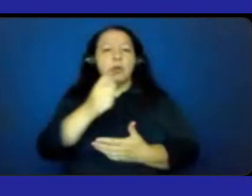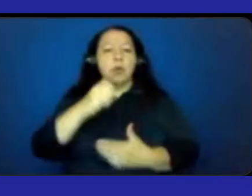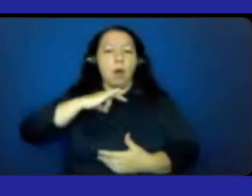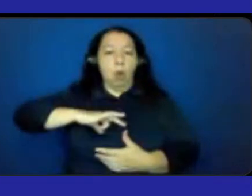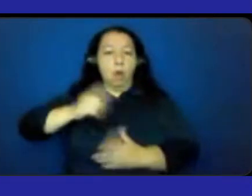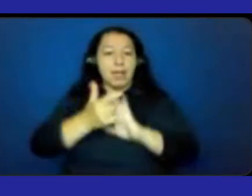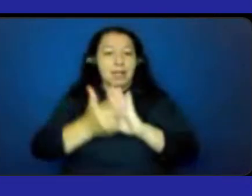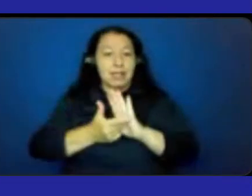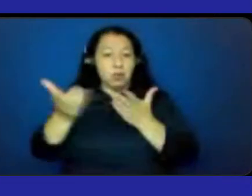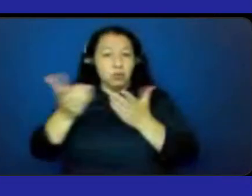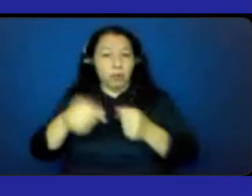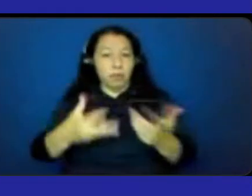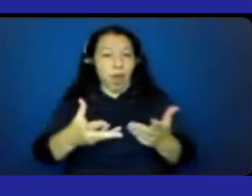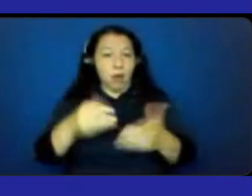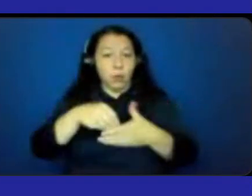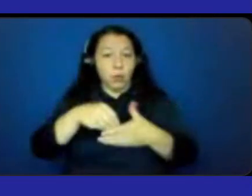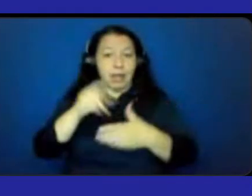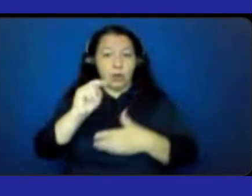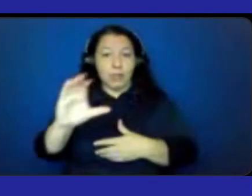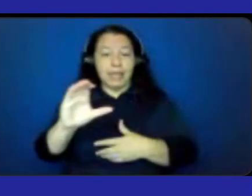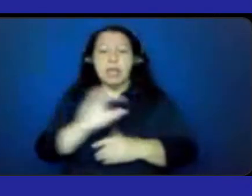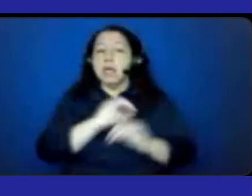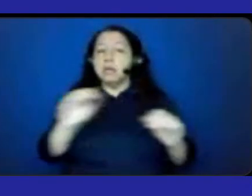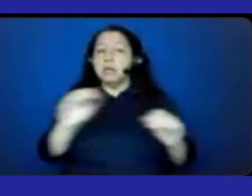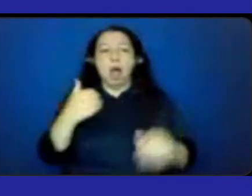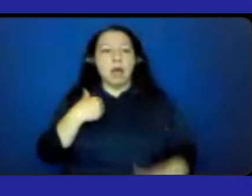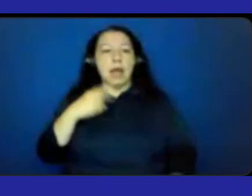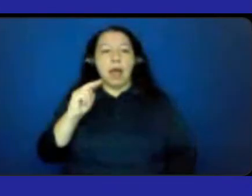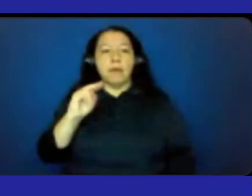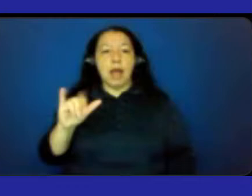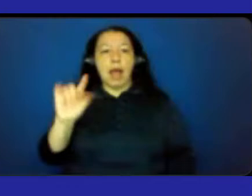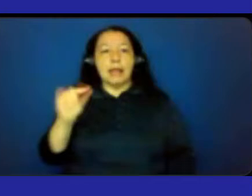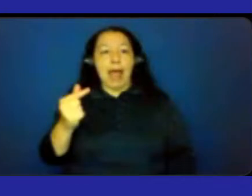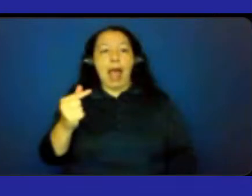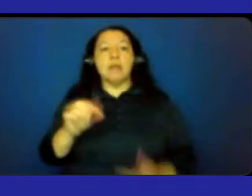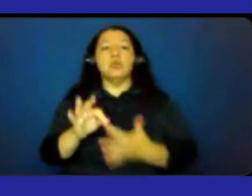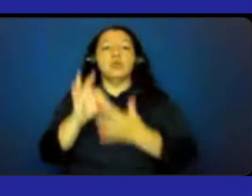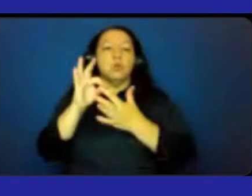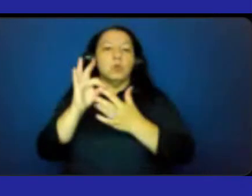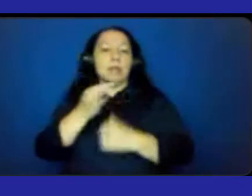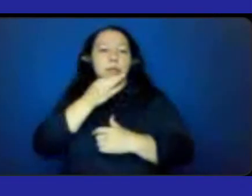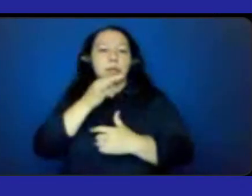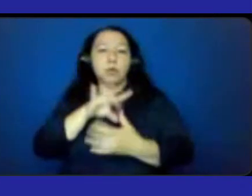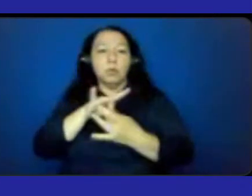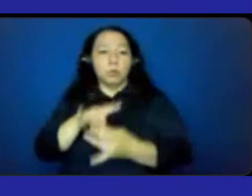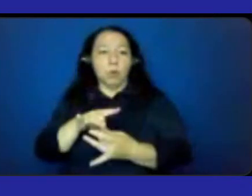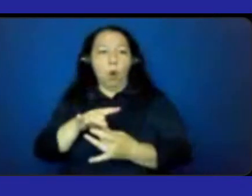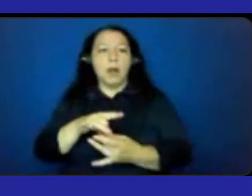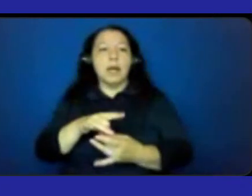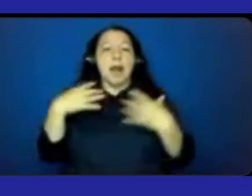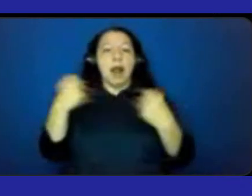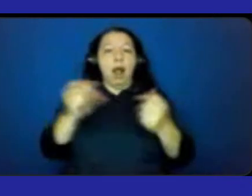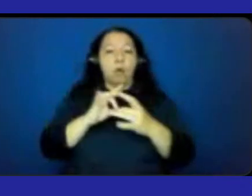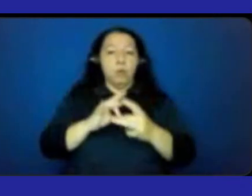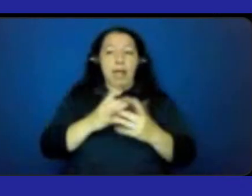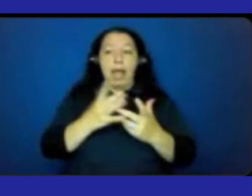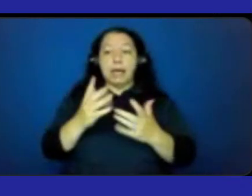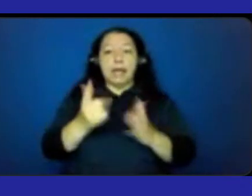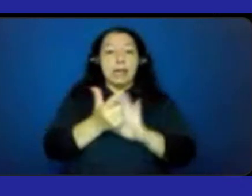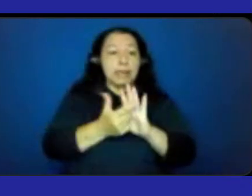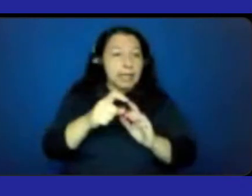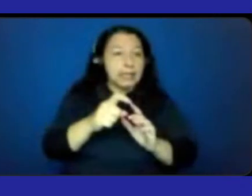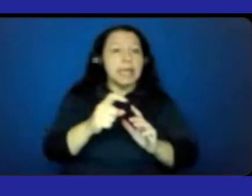in New York City, none have Nilag's unique expertise in health-related legal needs and medical legal